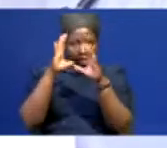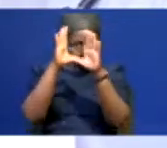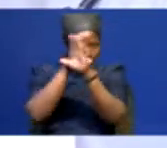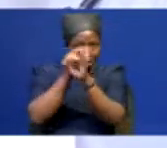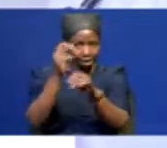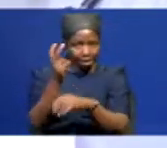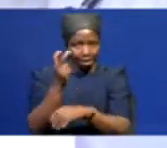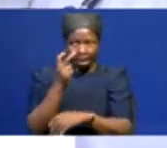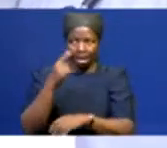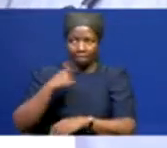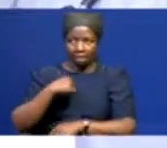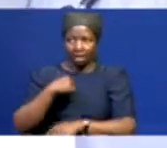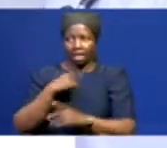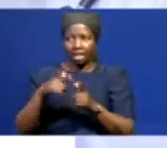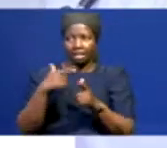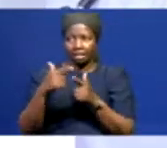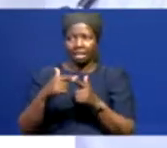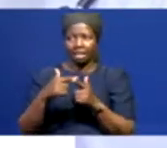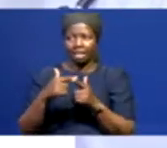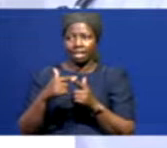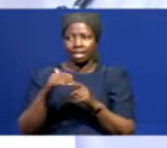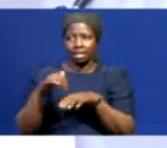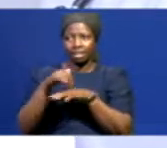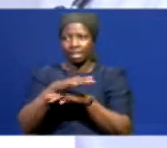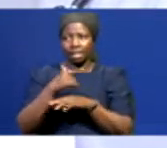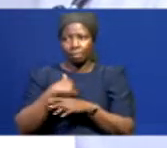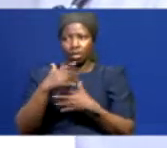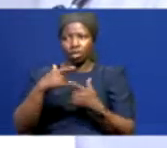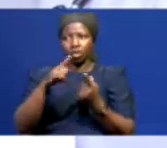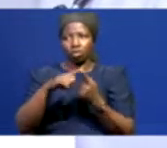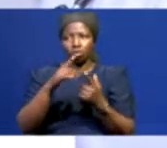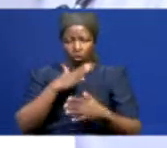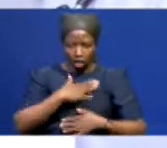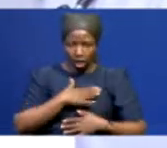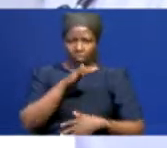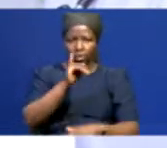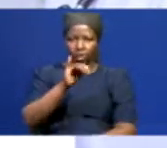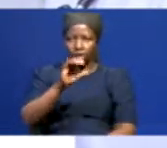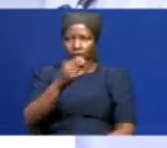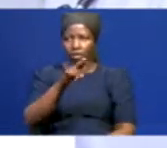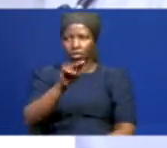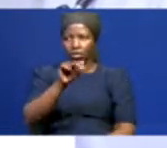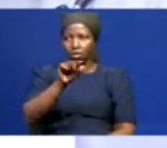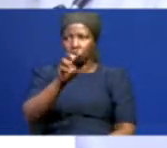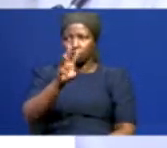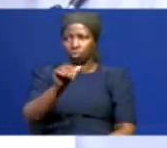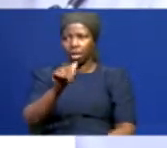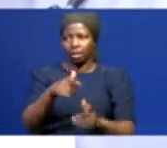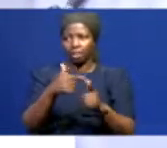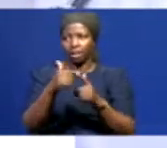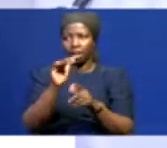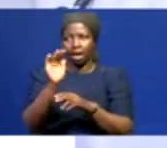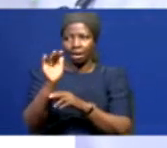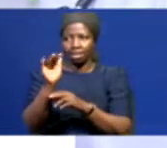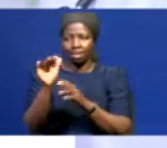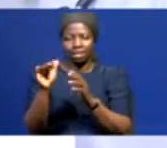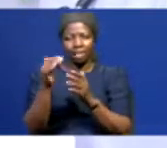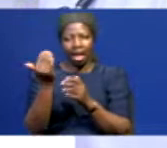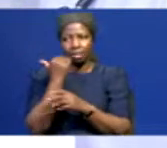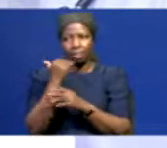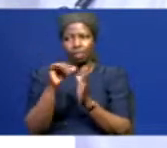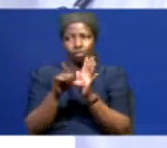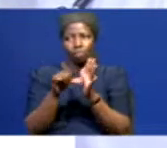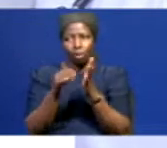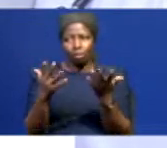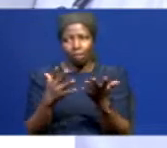akanituma kwa Honorable Ishungwa. Venye nilienda hapo nika akaniuliza shida ni nini, nikamuelezea nimekuwa